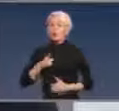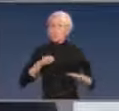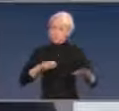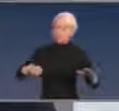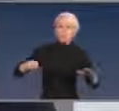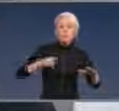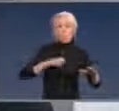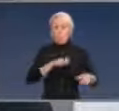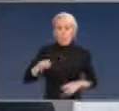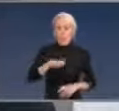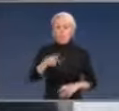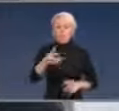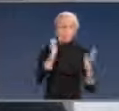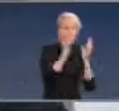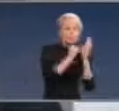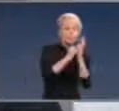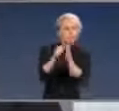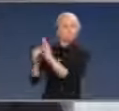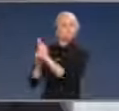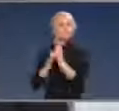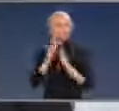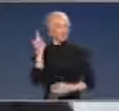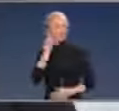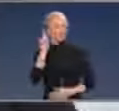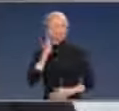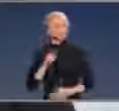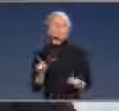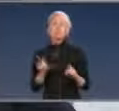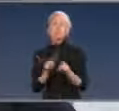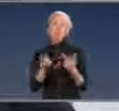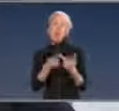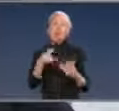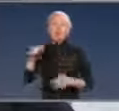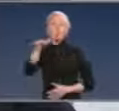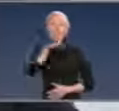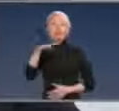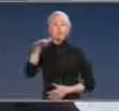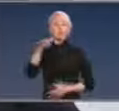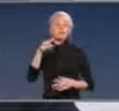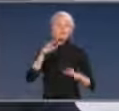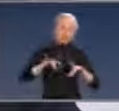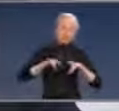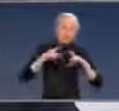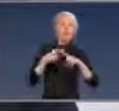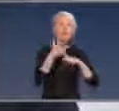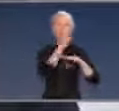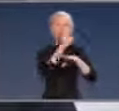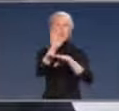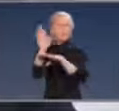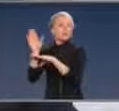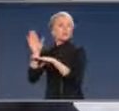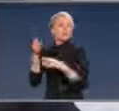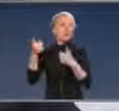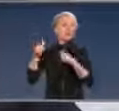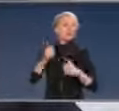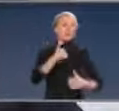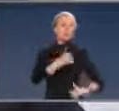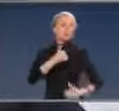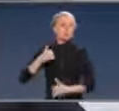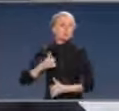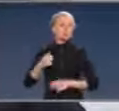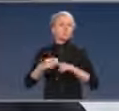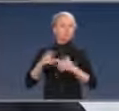in particular communities, and that's the experience in other parts of the world as well. A couple of other points that were agreed